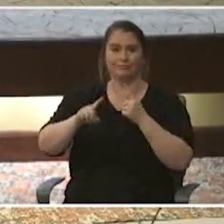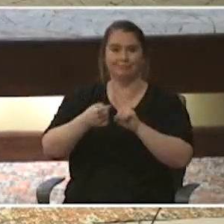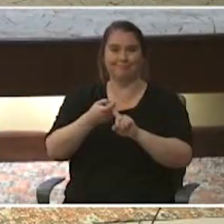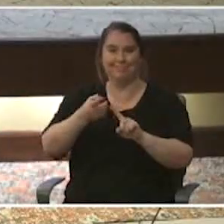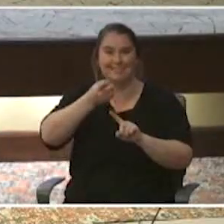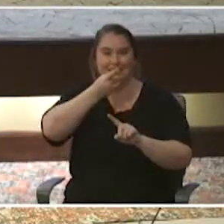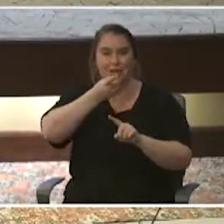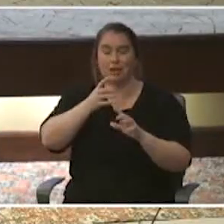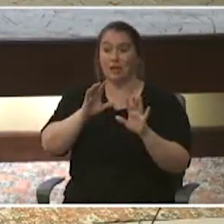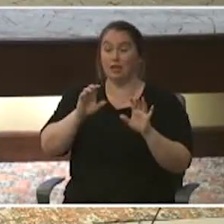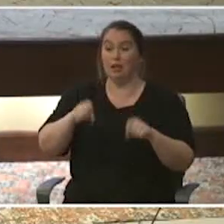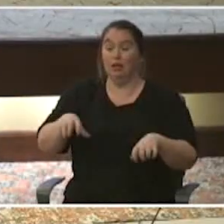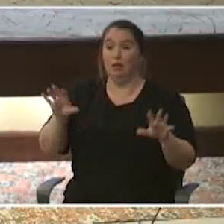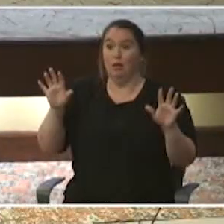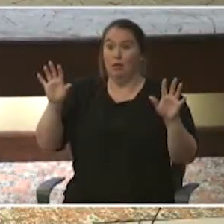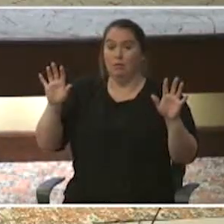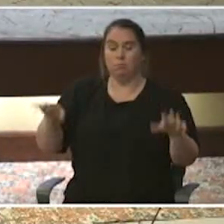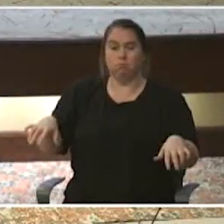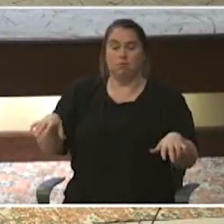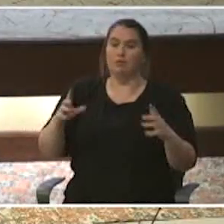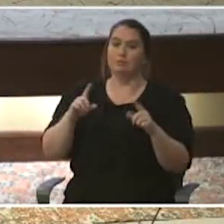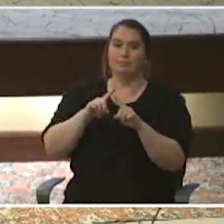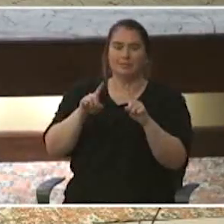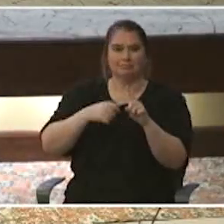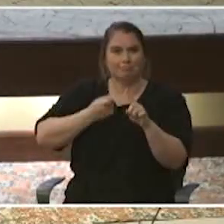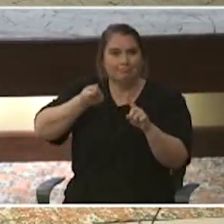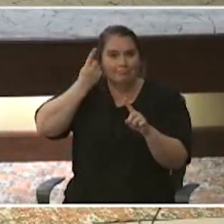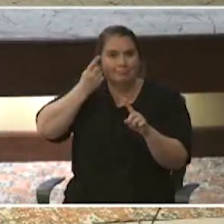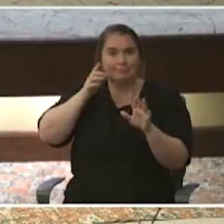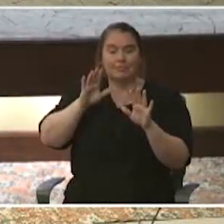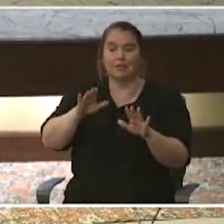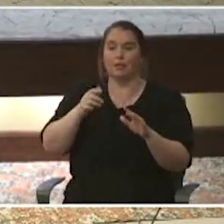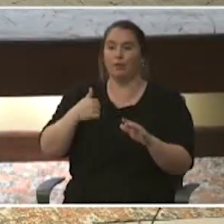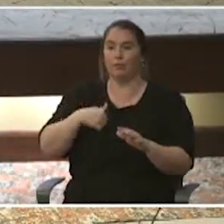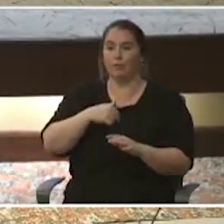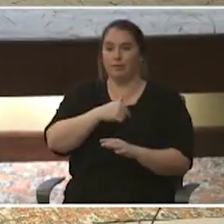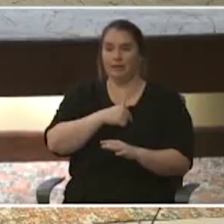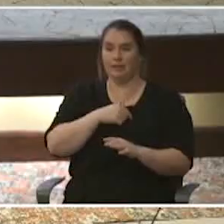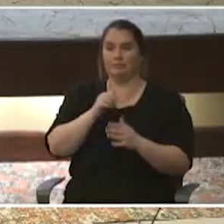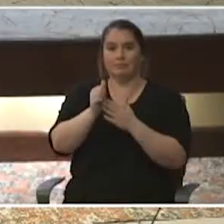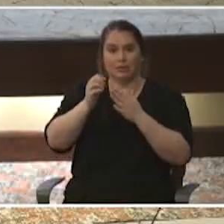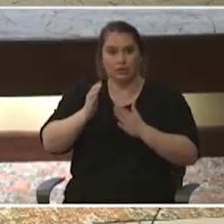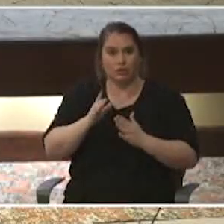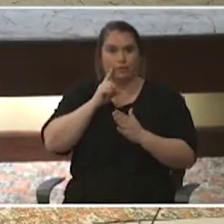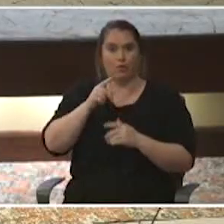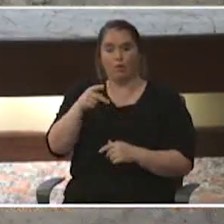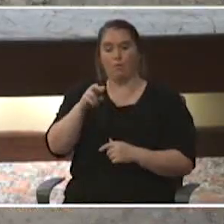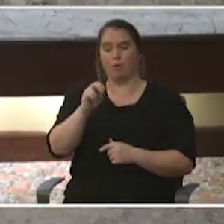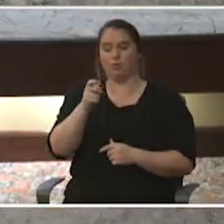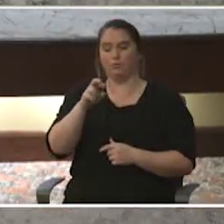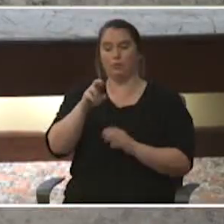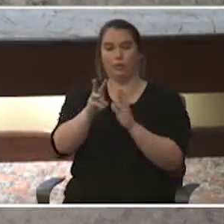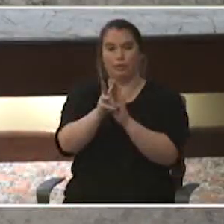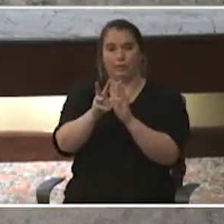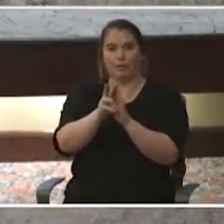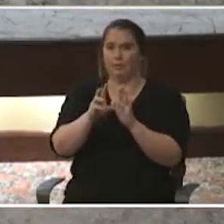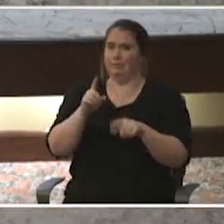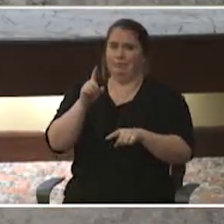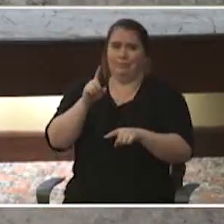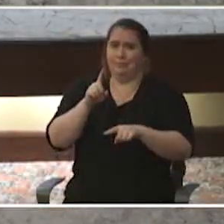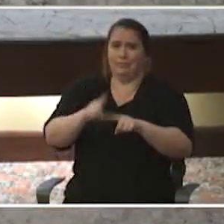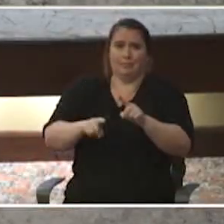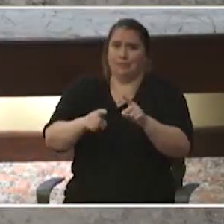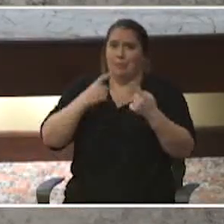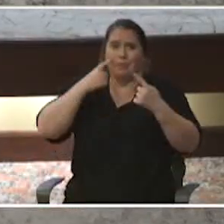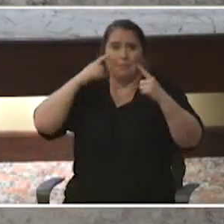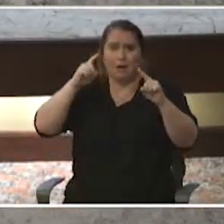little daunting from time to time. But we, even as leadership in Prosper Waco, could not have done it without all